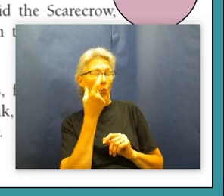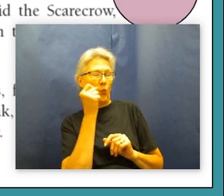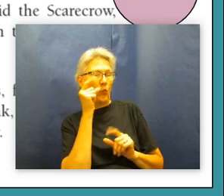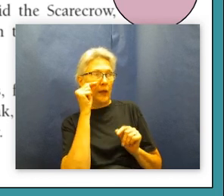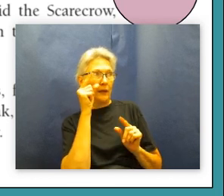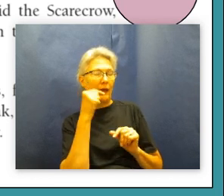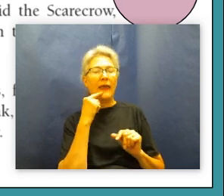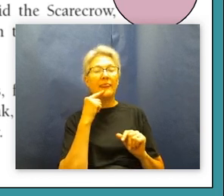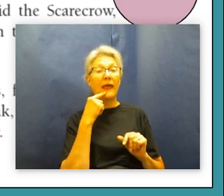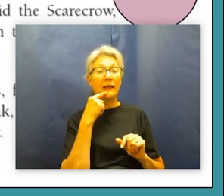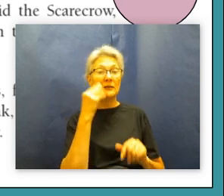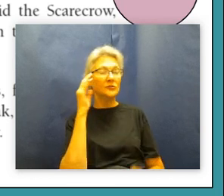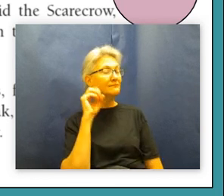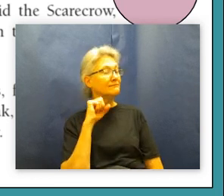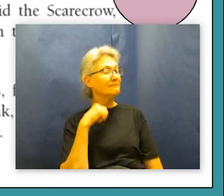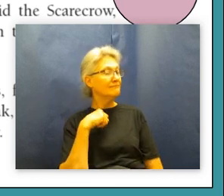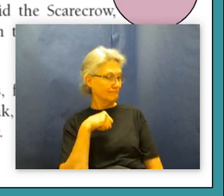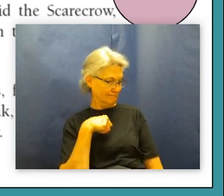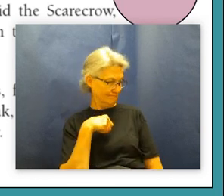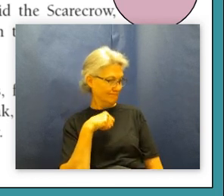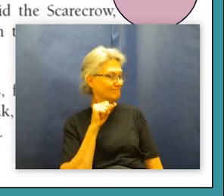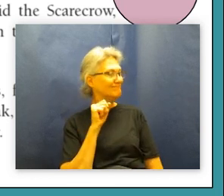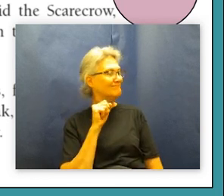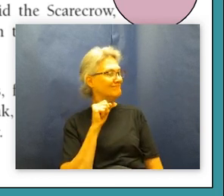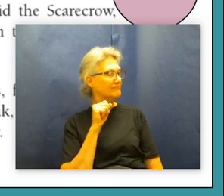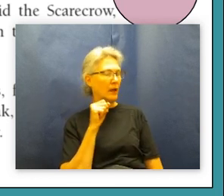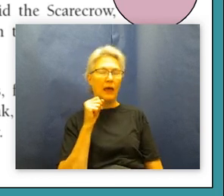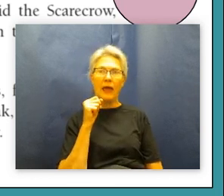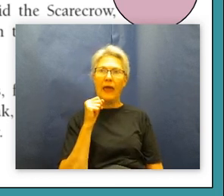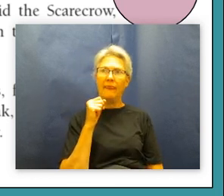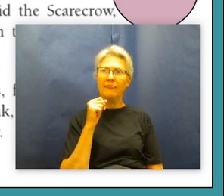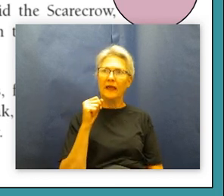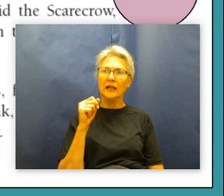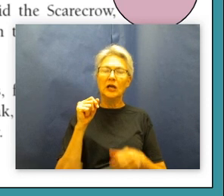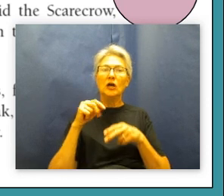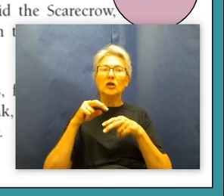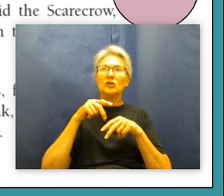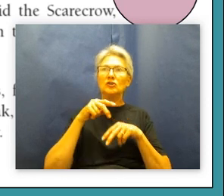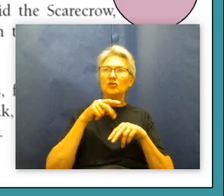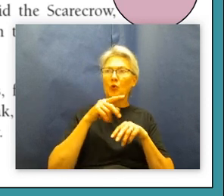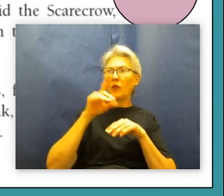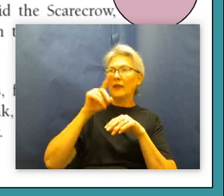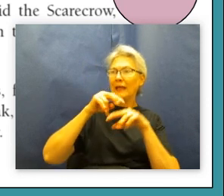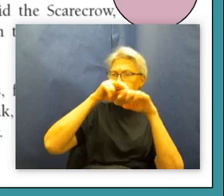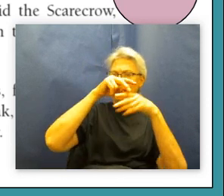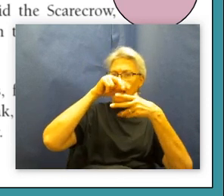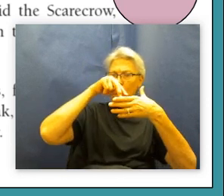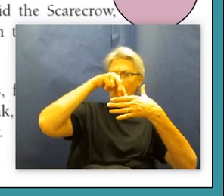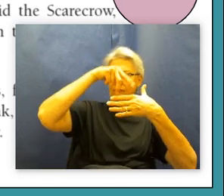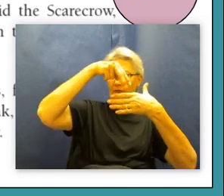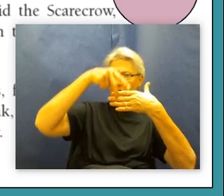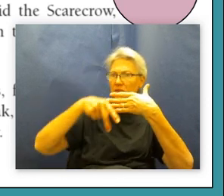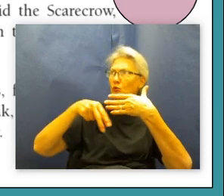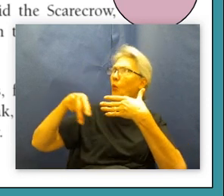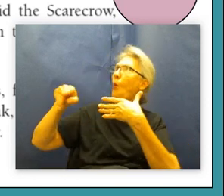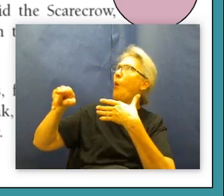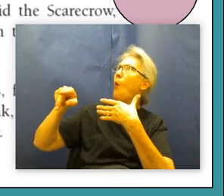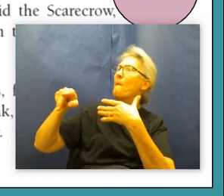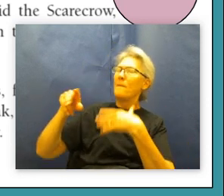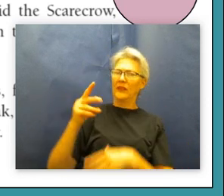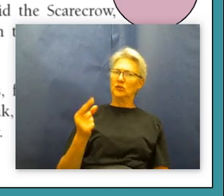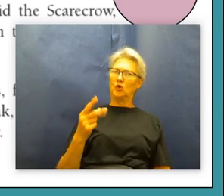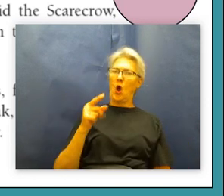her in a friendly way. Then she climbed down from the fence and walked up to it, while Toto ran around the pole and